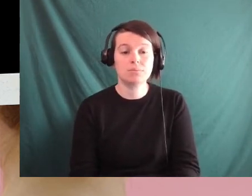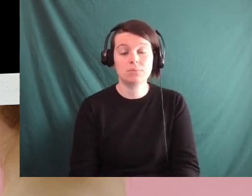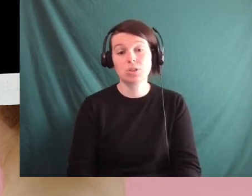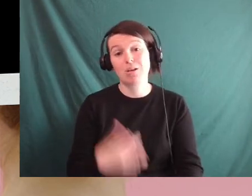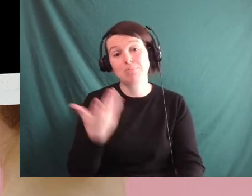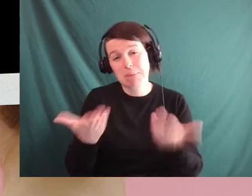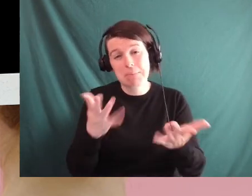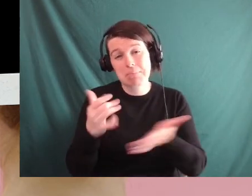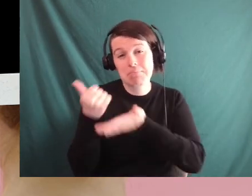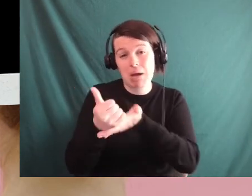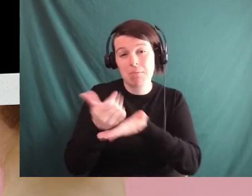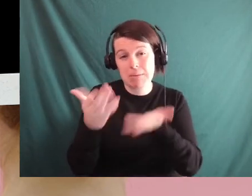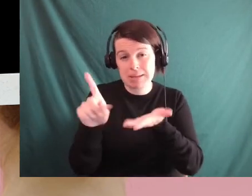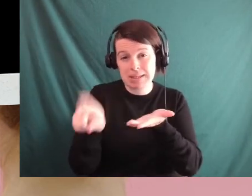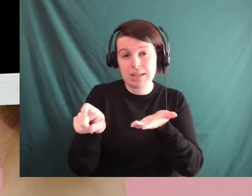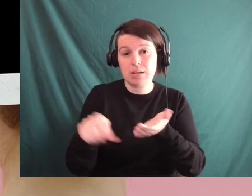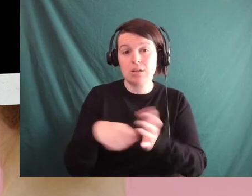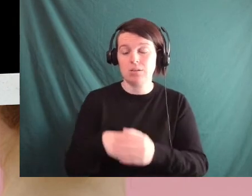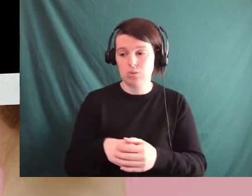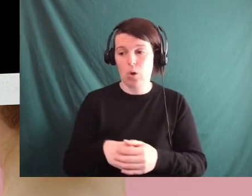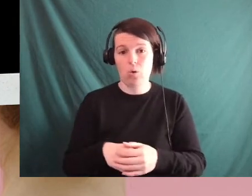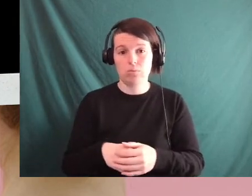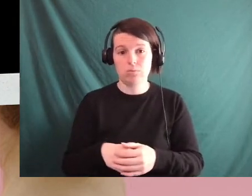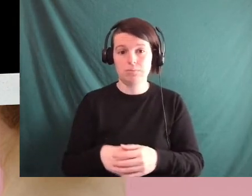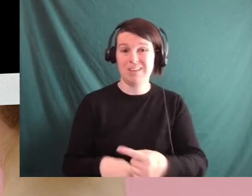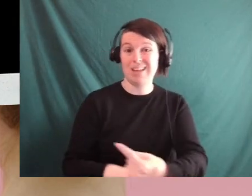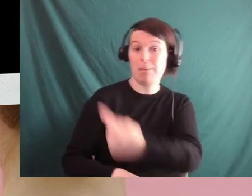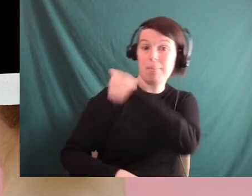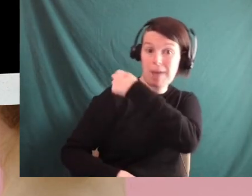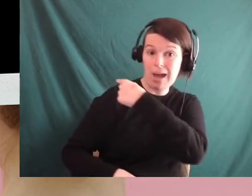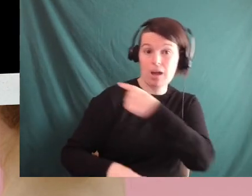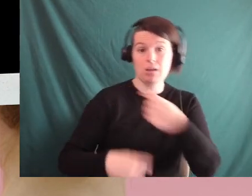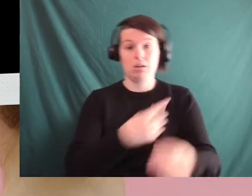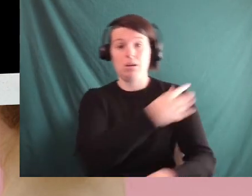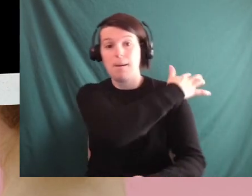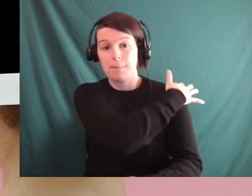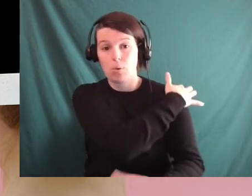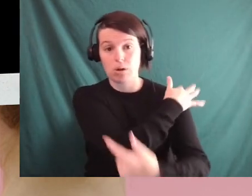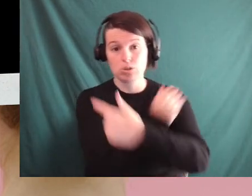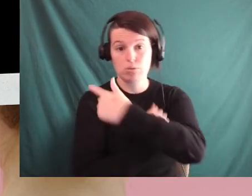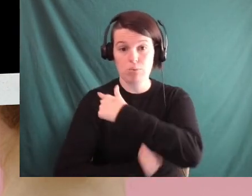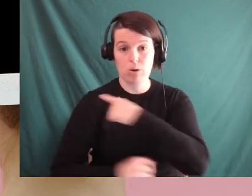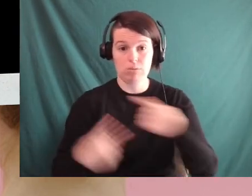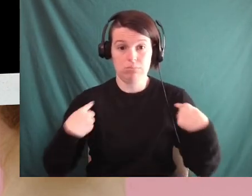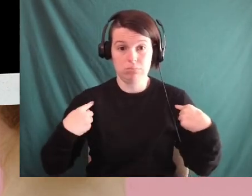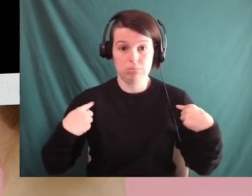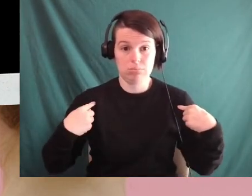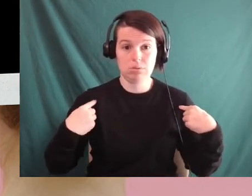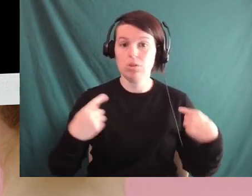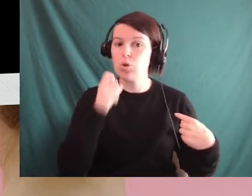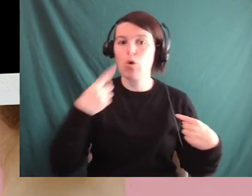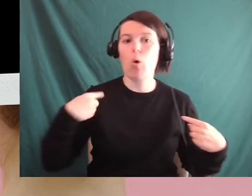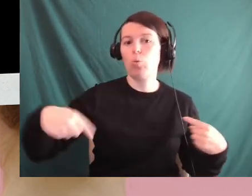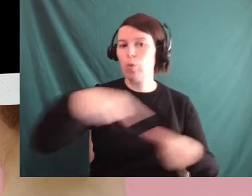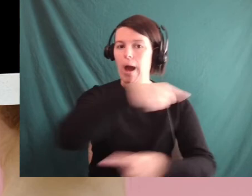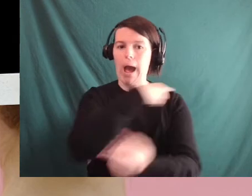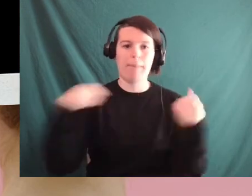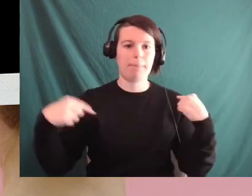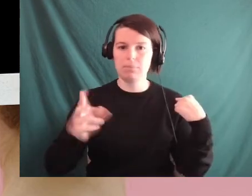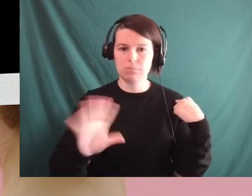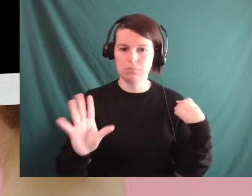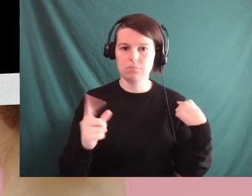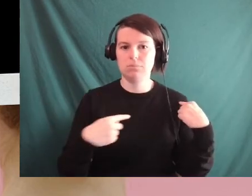help. You're going to measure your shoulder with point to point. So you don't wrap the tape measure around your